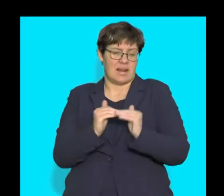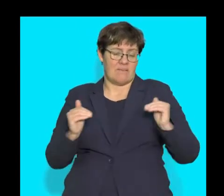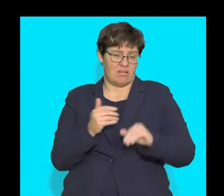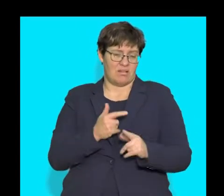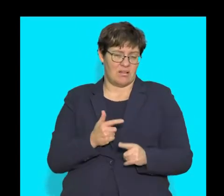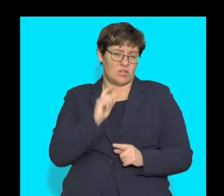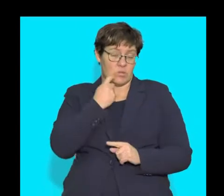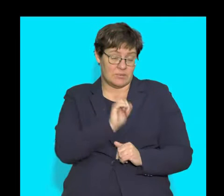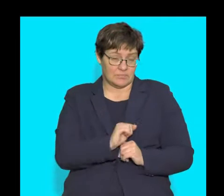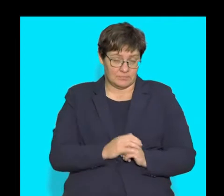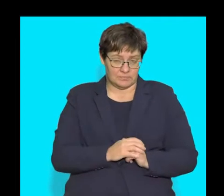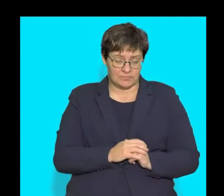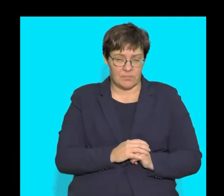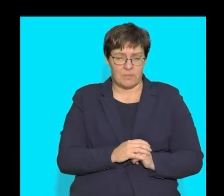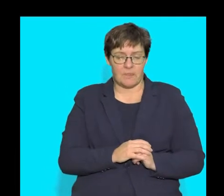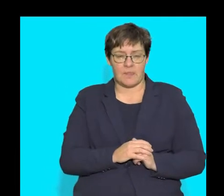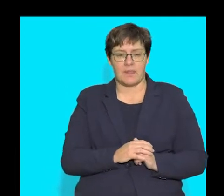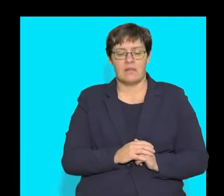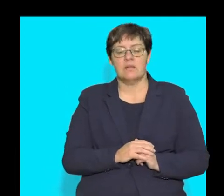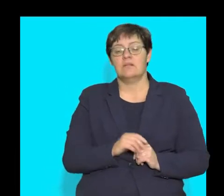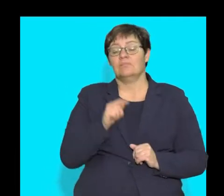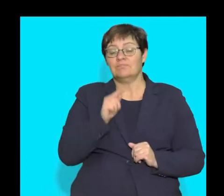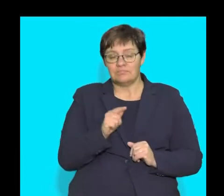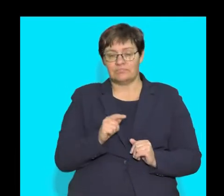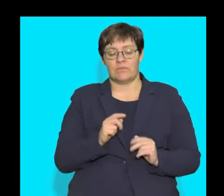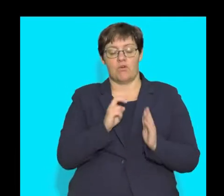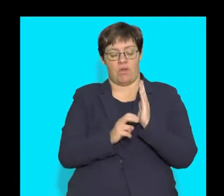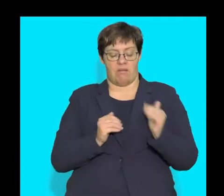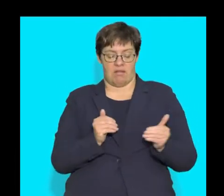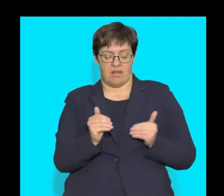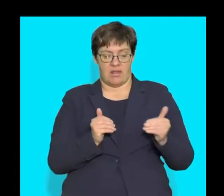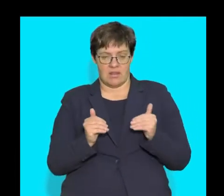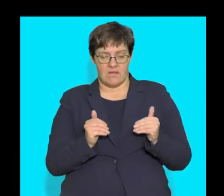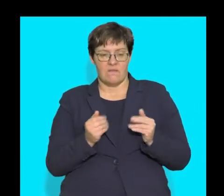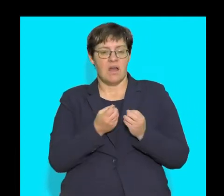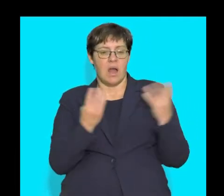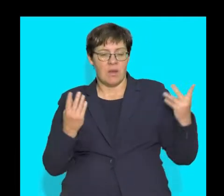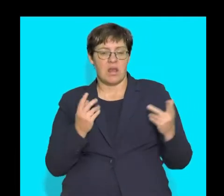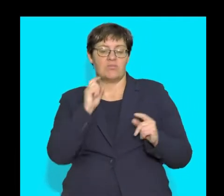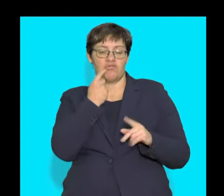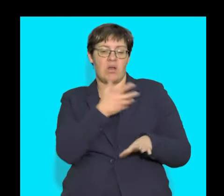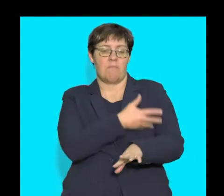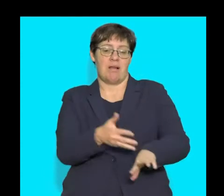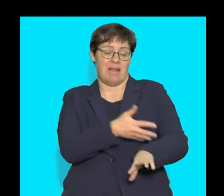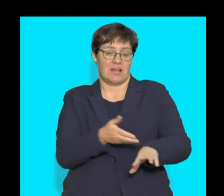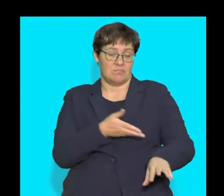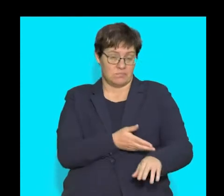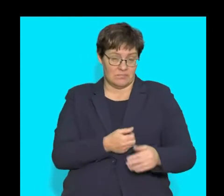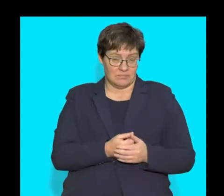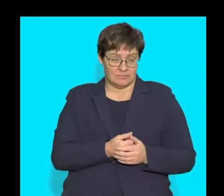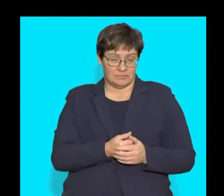level. Right. So the hormones insulin and glucagon regulate the concentration of glucose in the